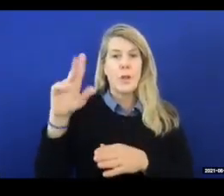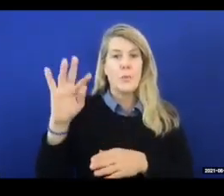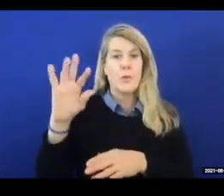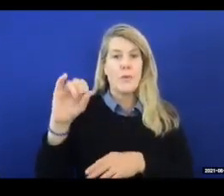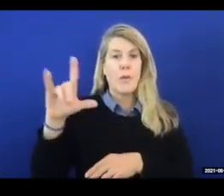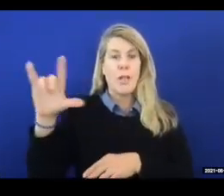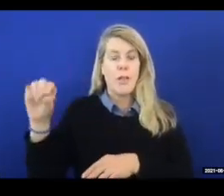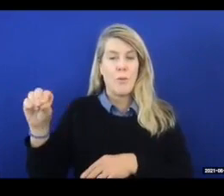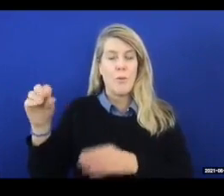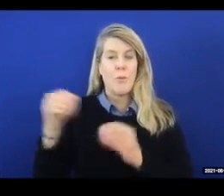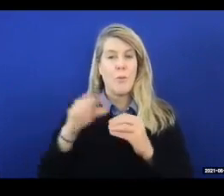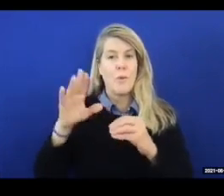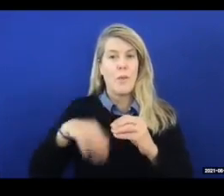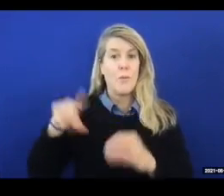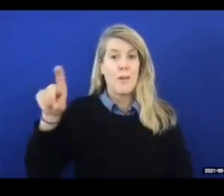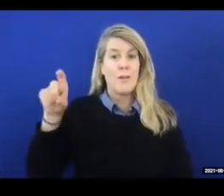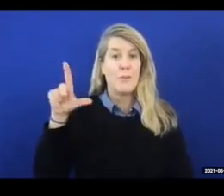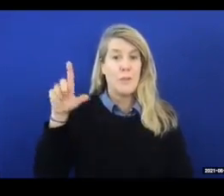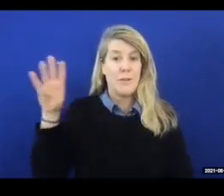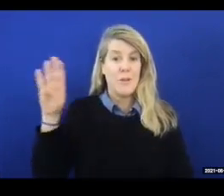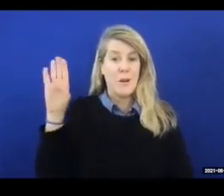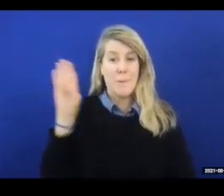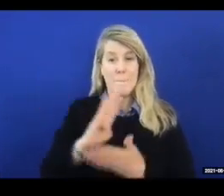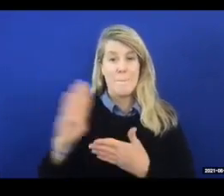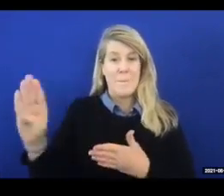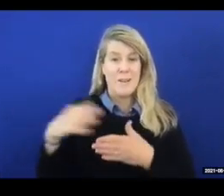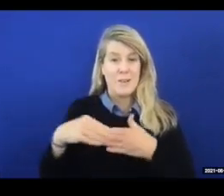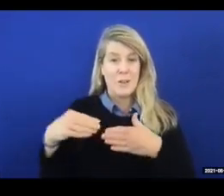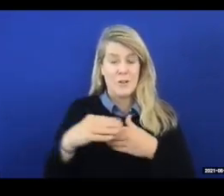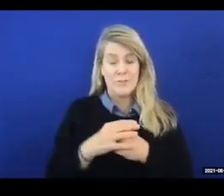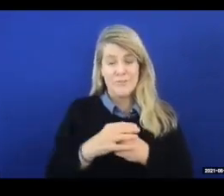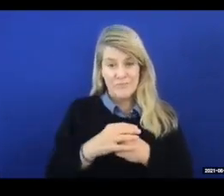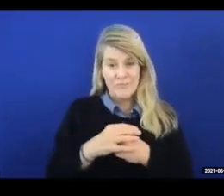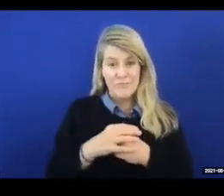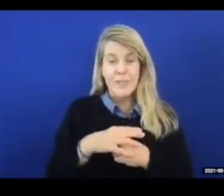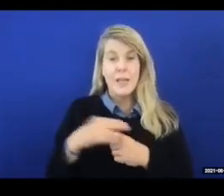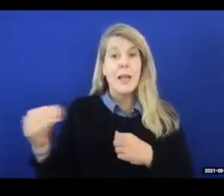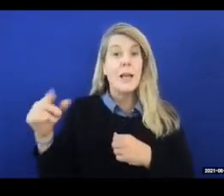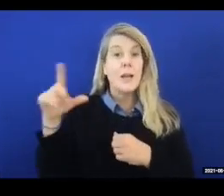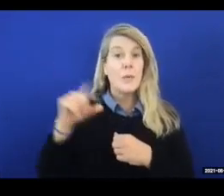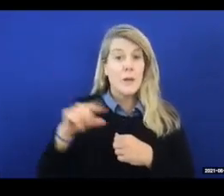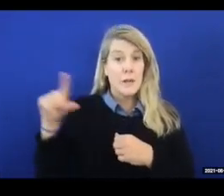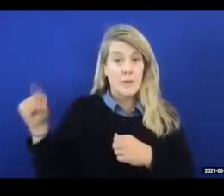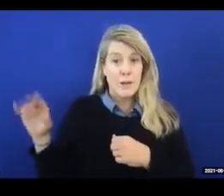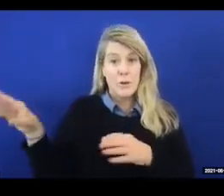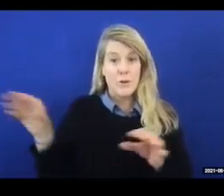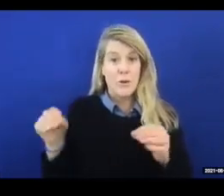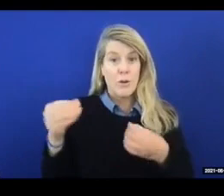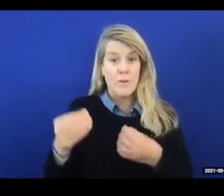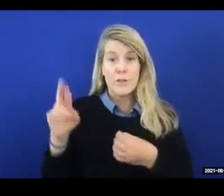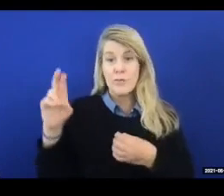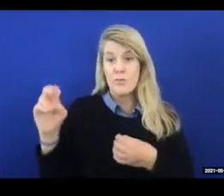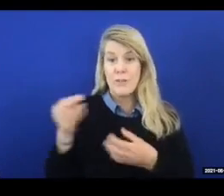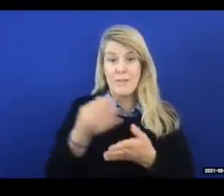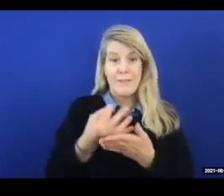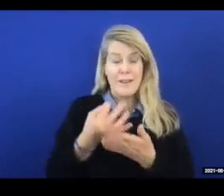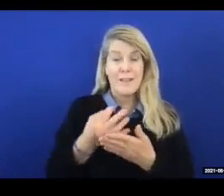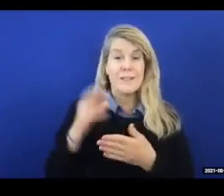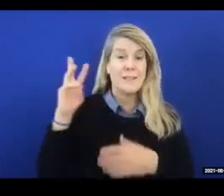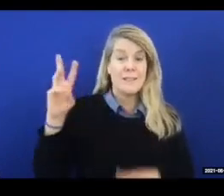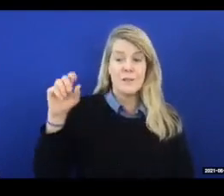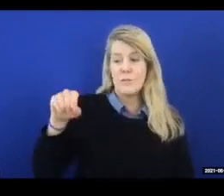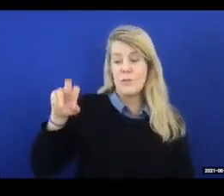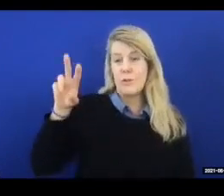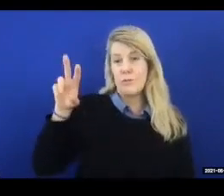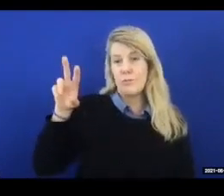$124 billion. Second, in 2020, her office refinanced $6.2